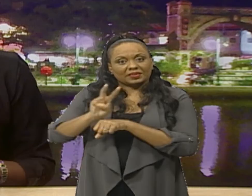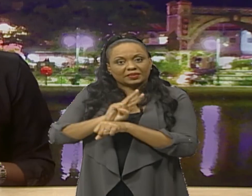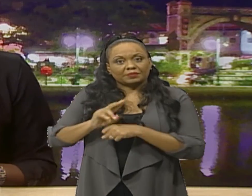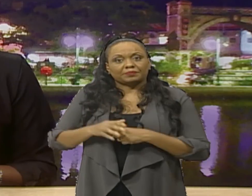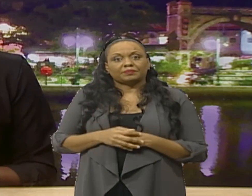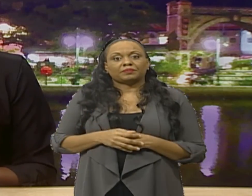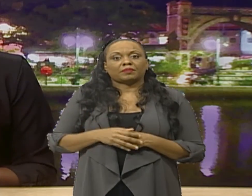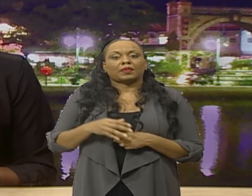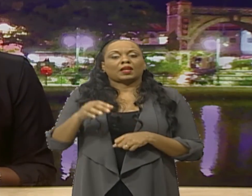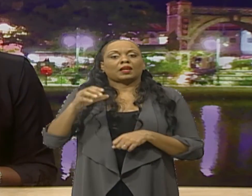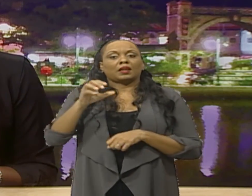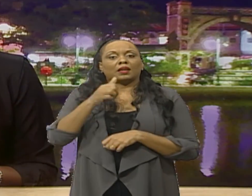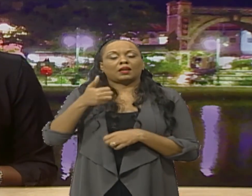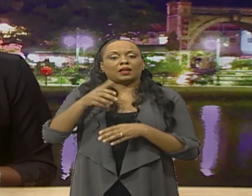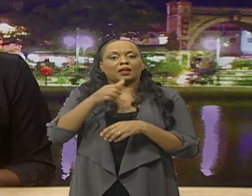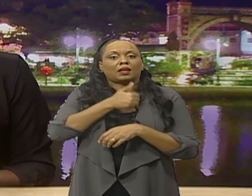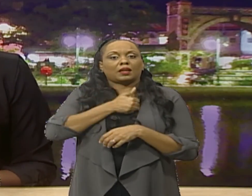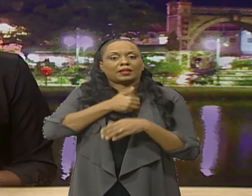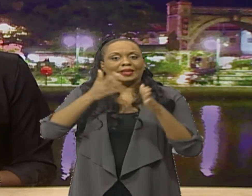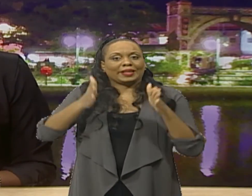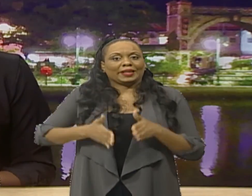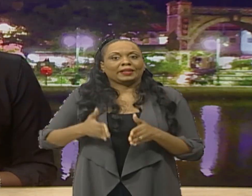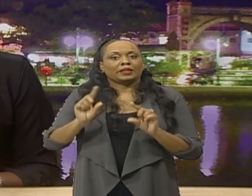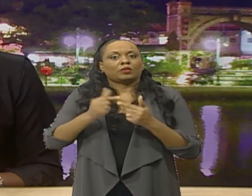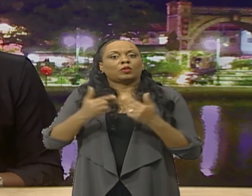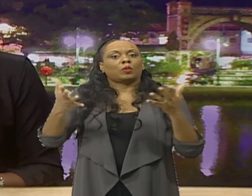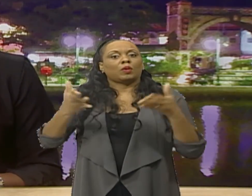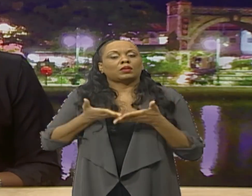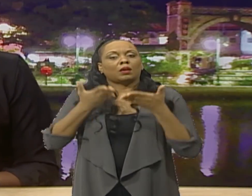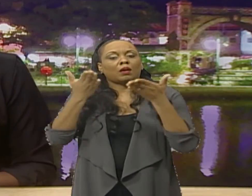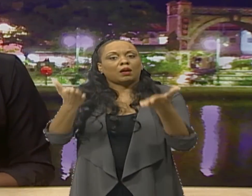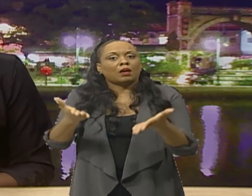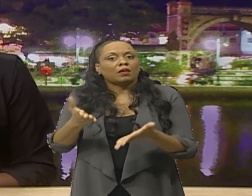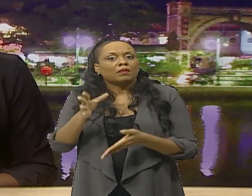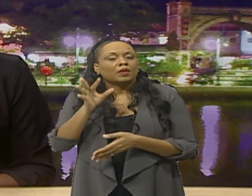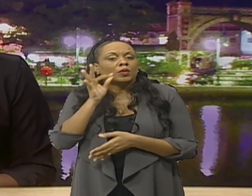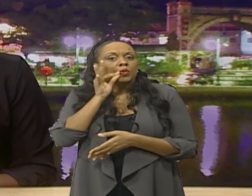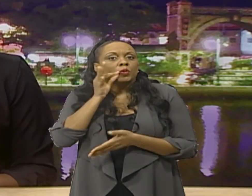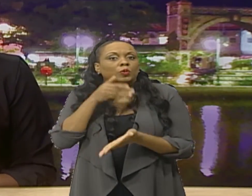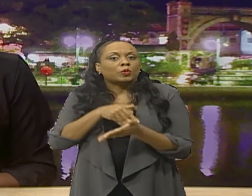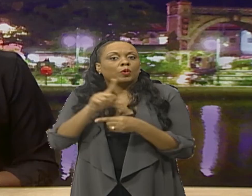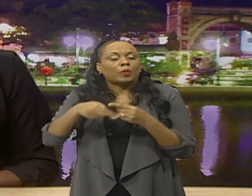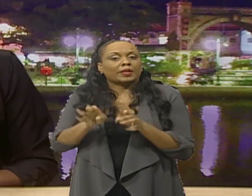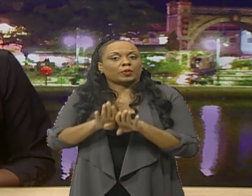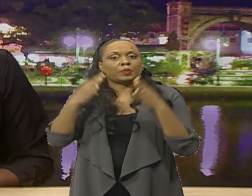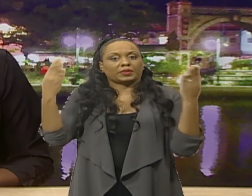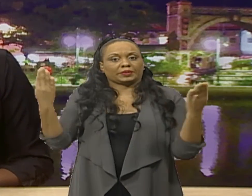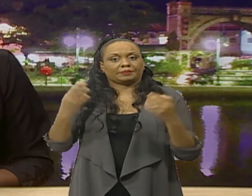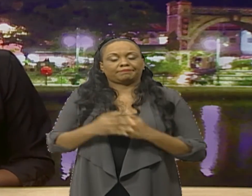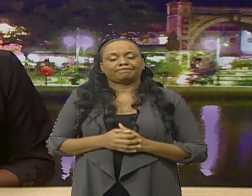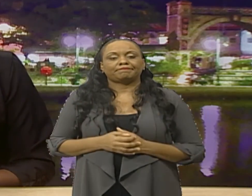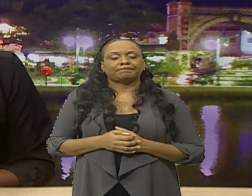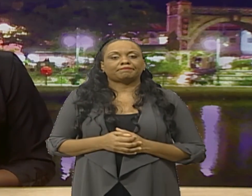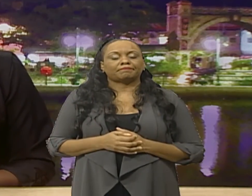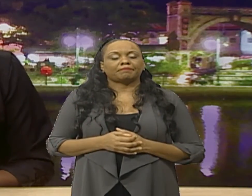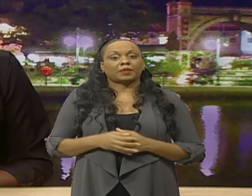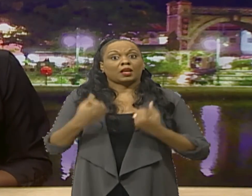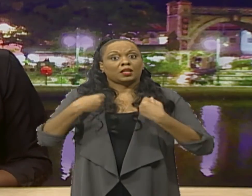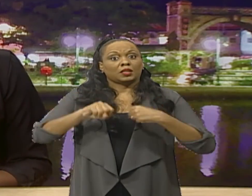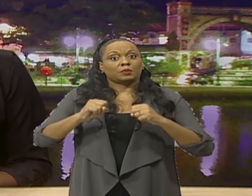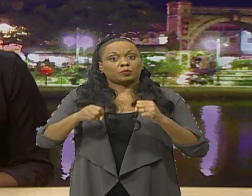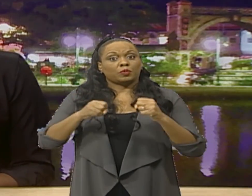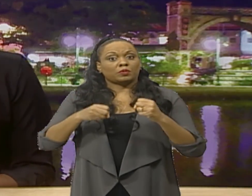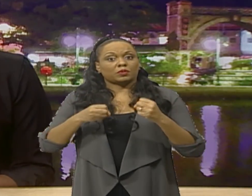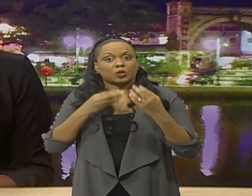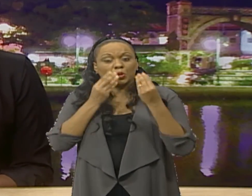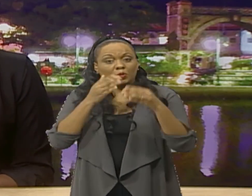there want to offer medical marijuana treatment when the facility becomes operational. Well, up next in the news, a